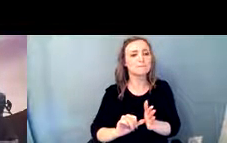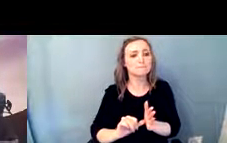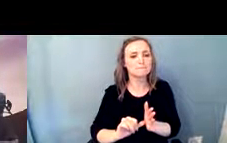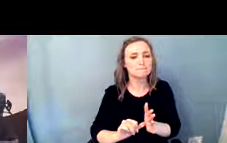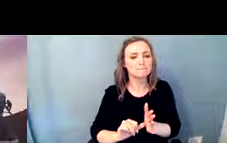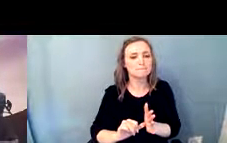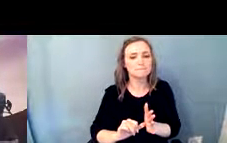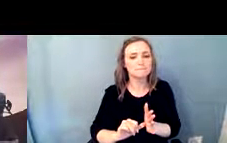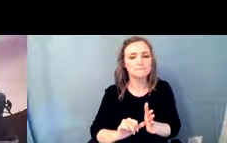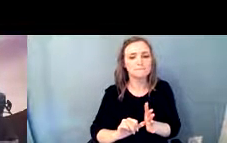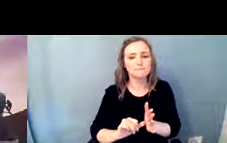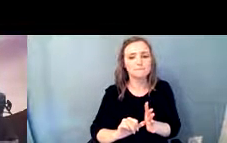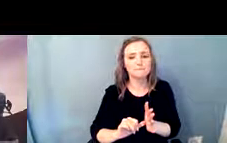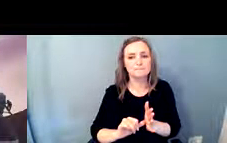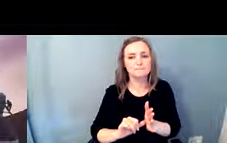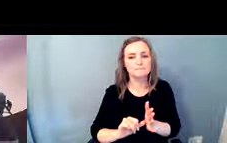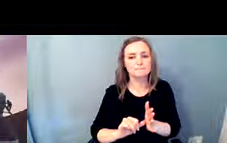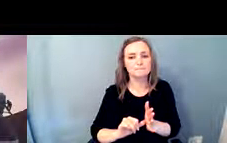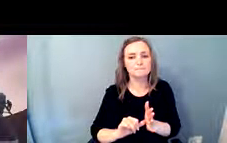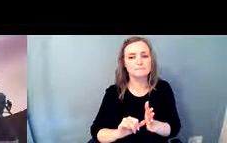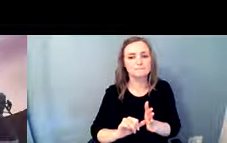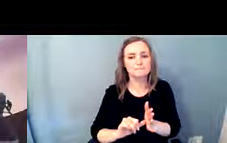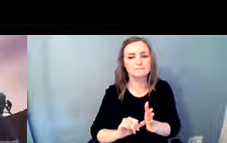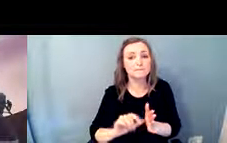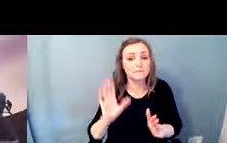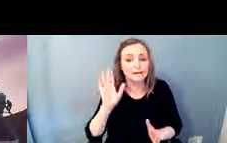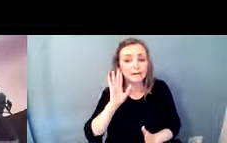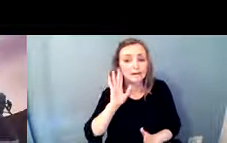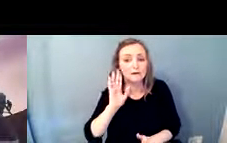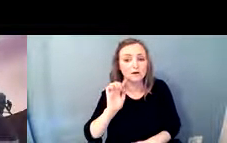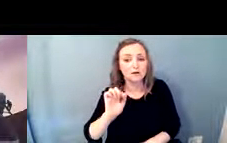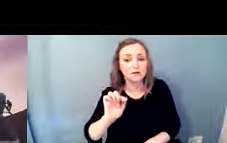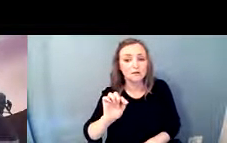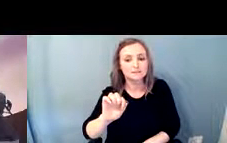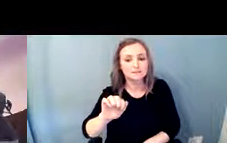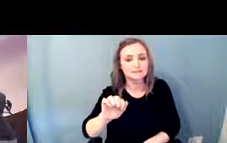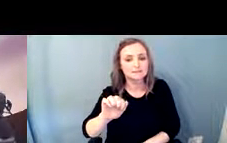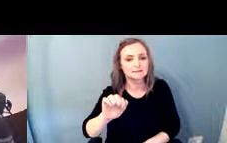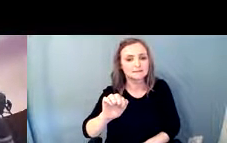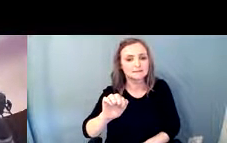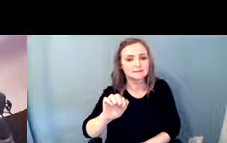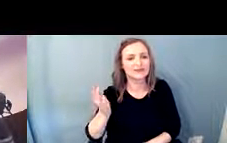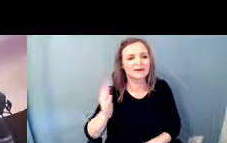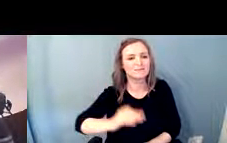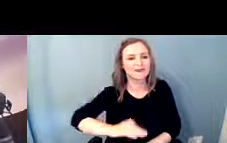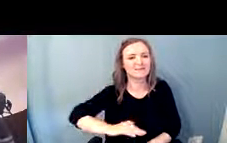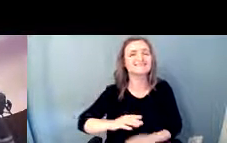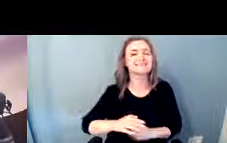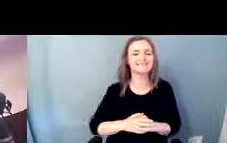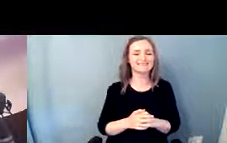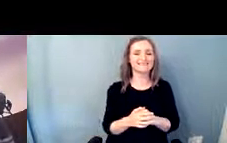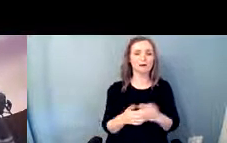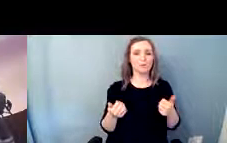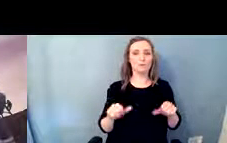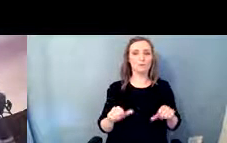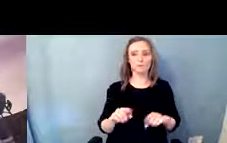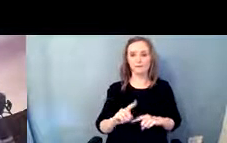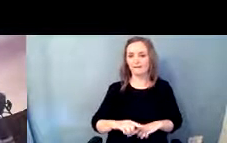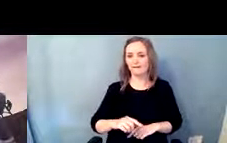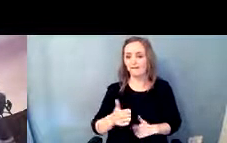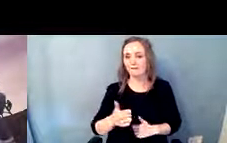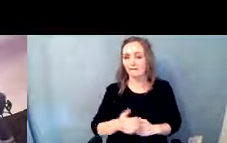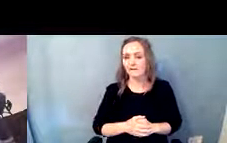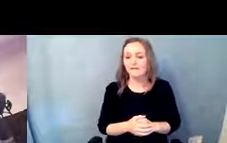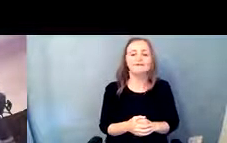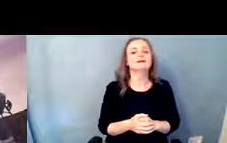has just dropped off there. Can you hear me? There we go. Yes, I can hear you now. Yeah, we can hear you,